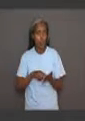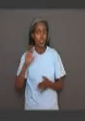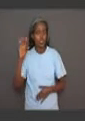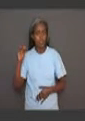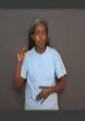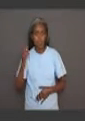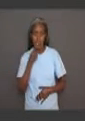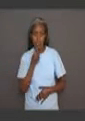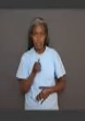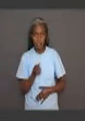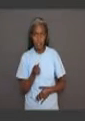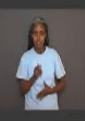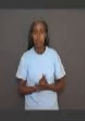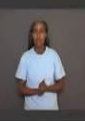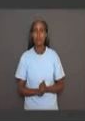112.50 bir?